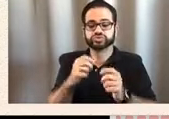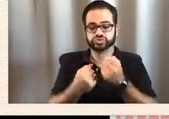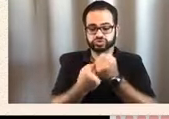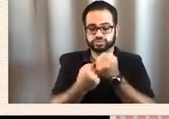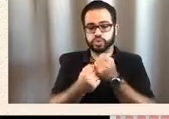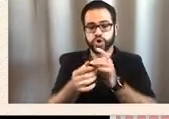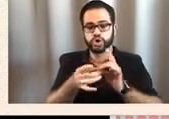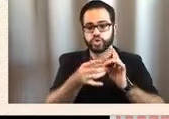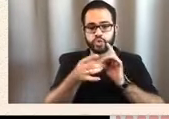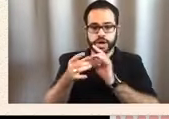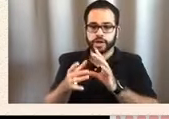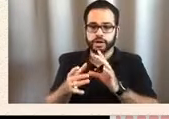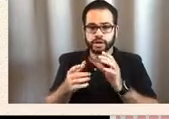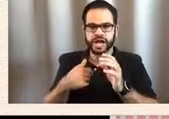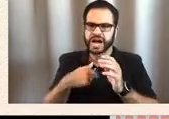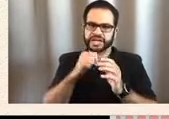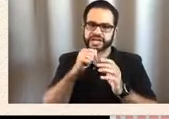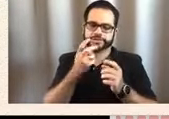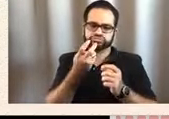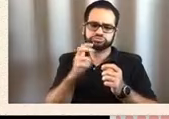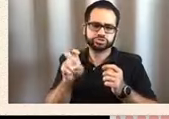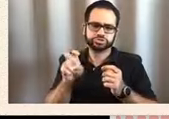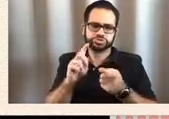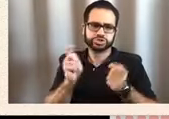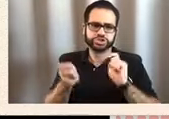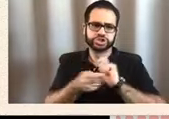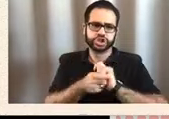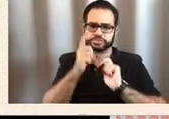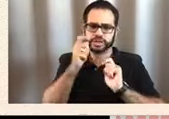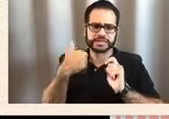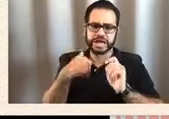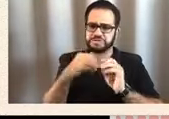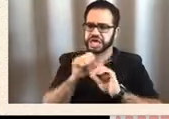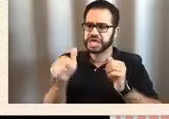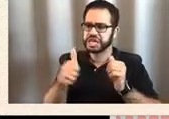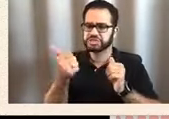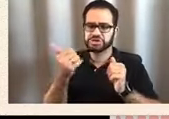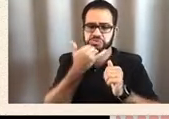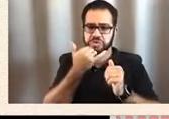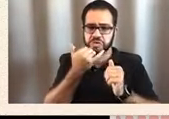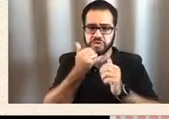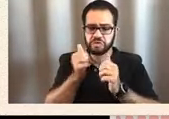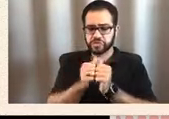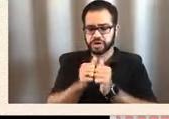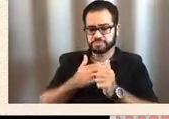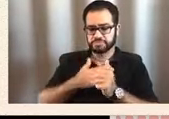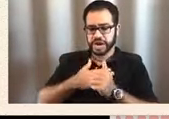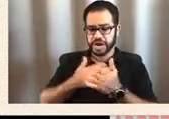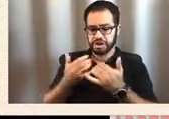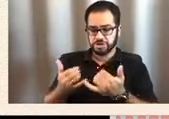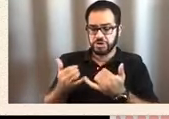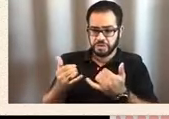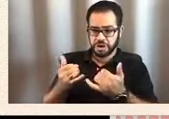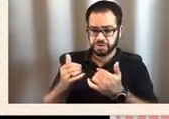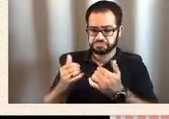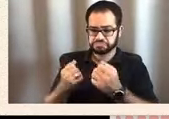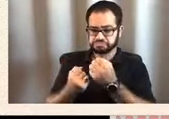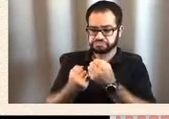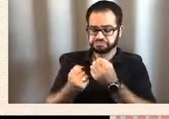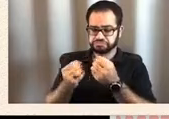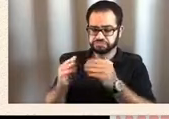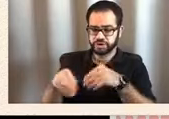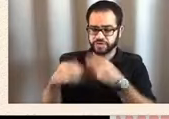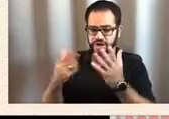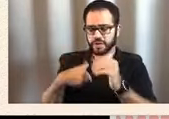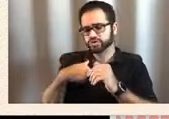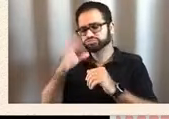support coordinators because there was anything wrong with the one that I currently had. I was just exploring my